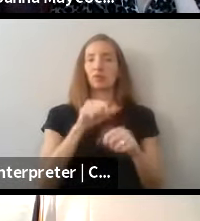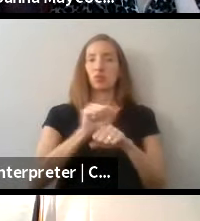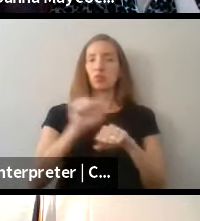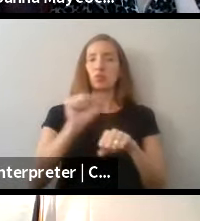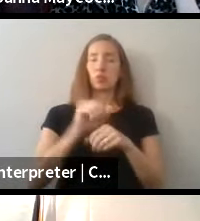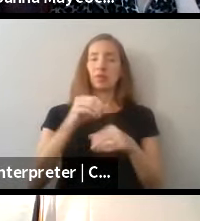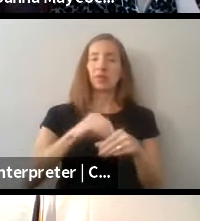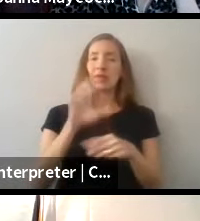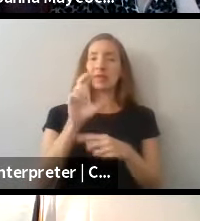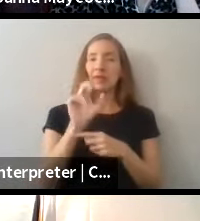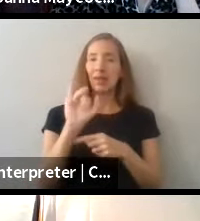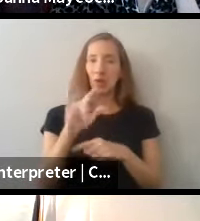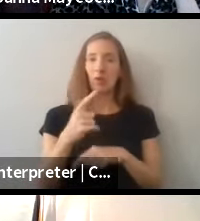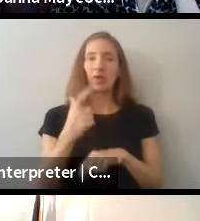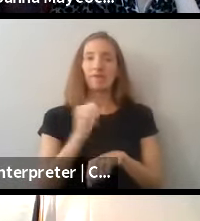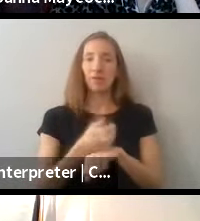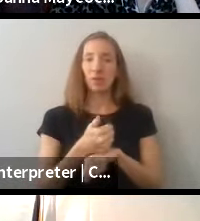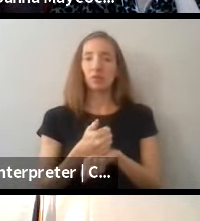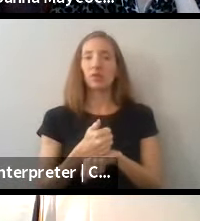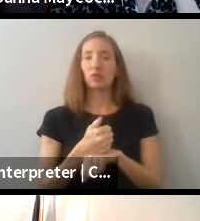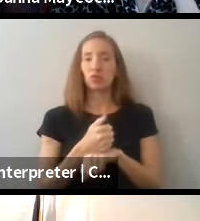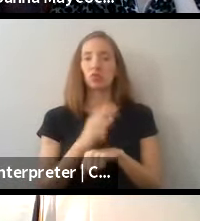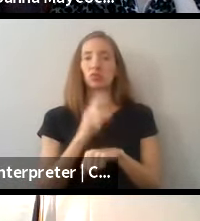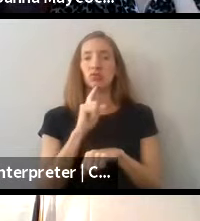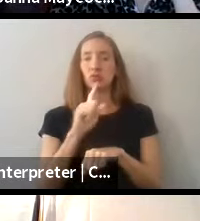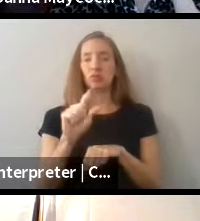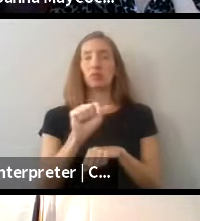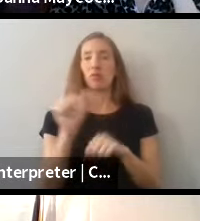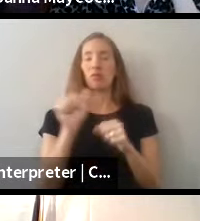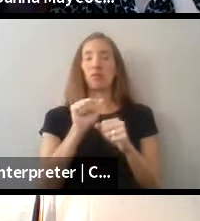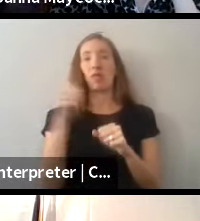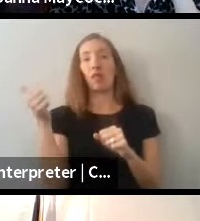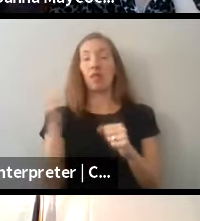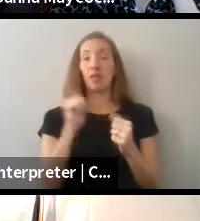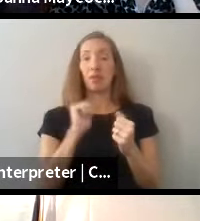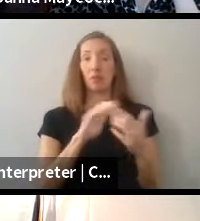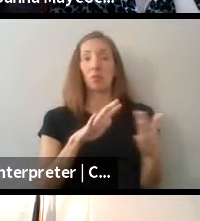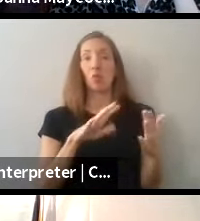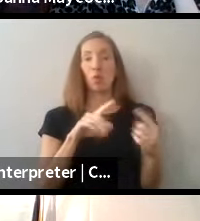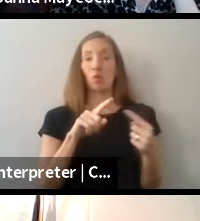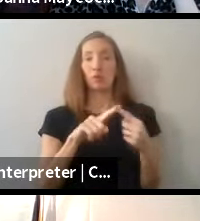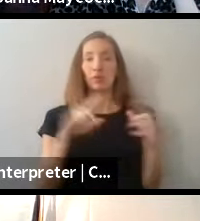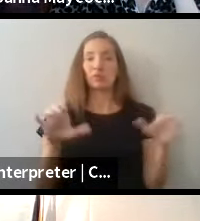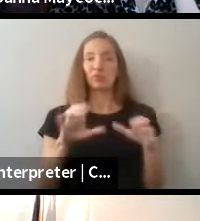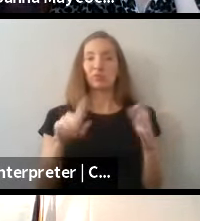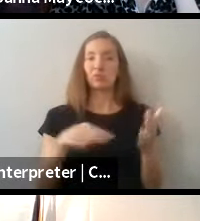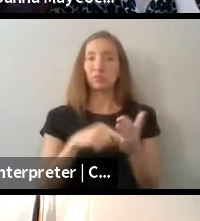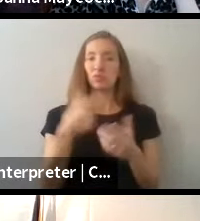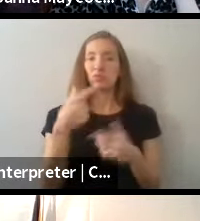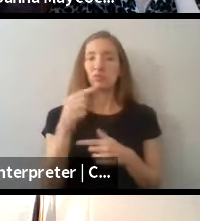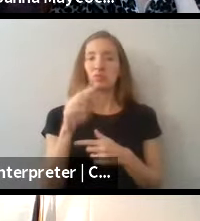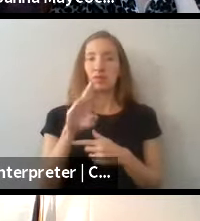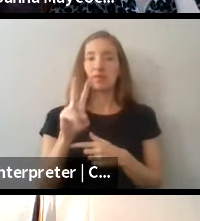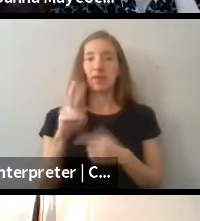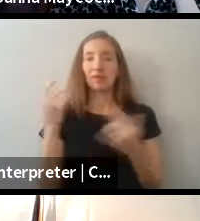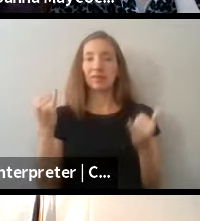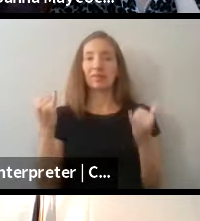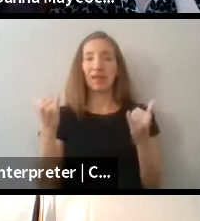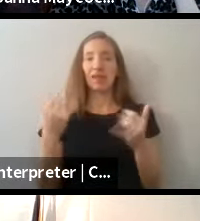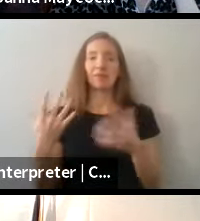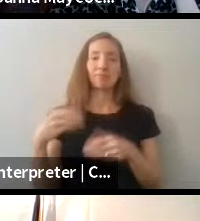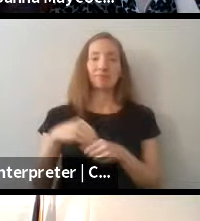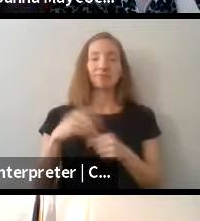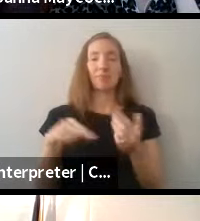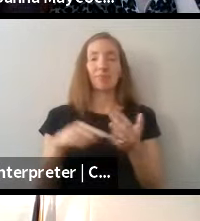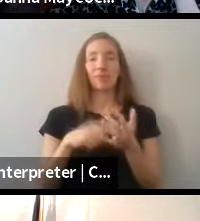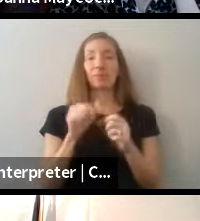to tackling gender-based violence now in the context of this pandemic. Thank you so much, Madame Bonaire. I'd love